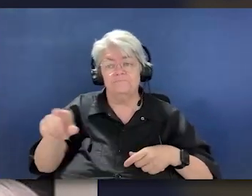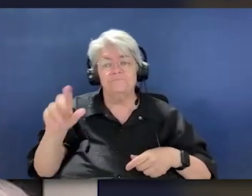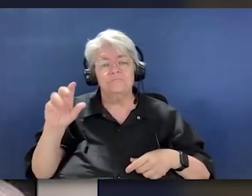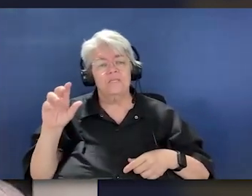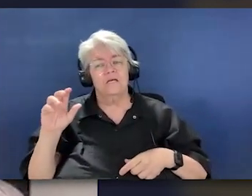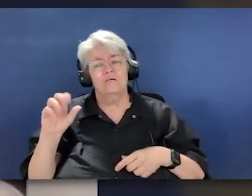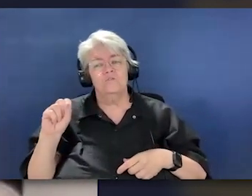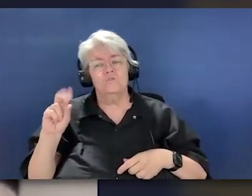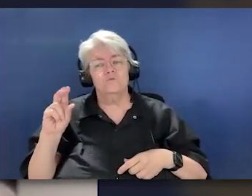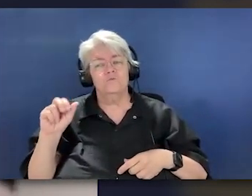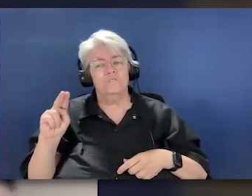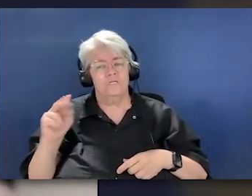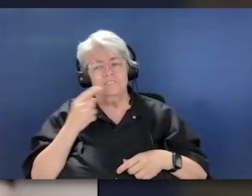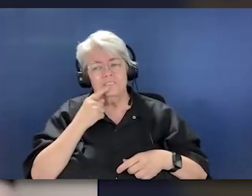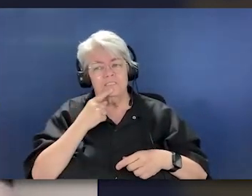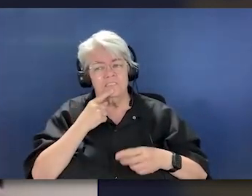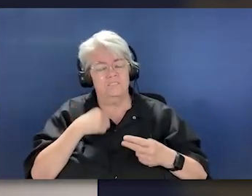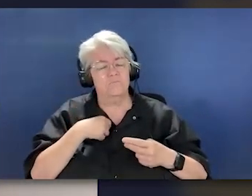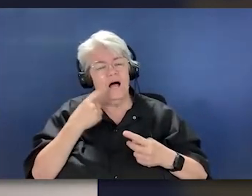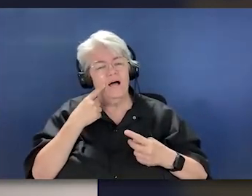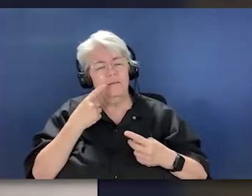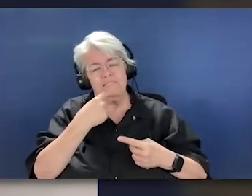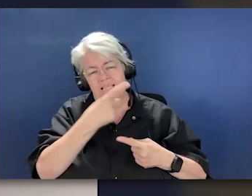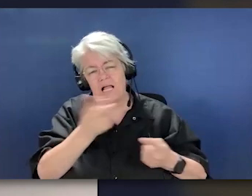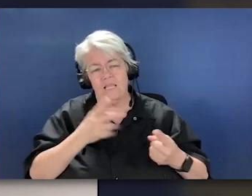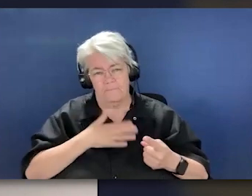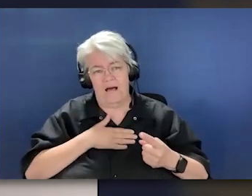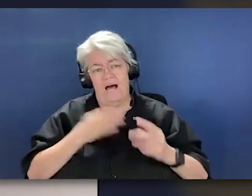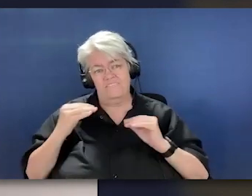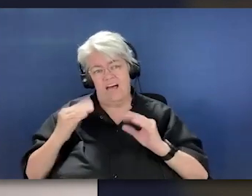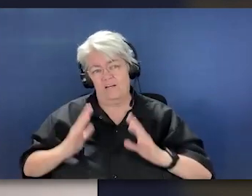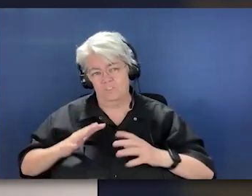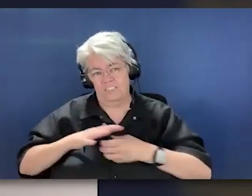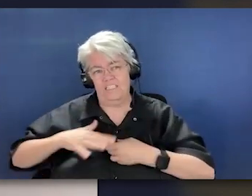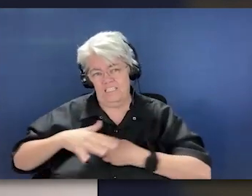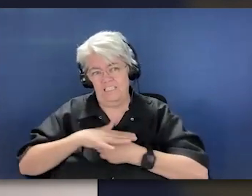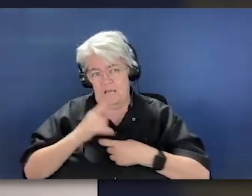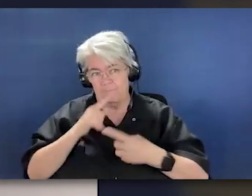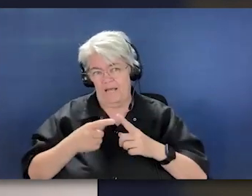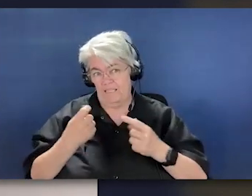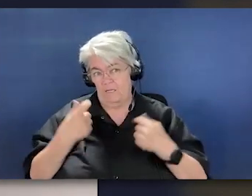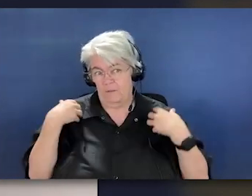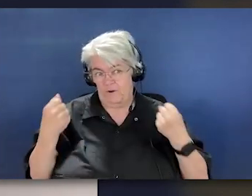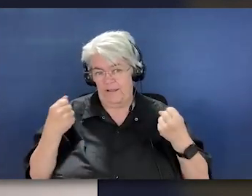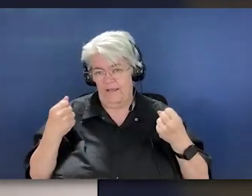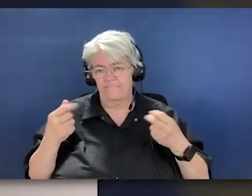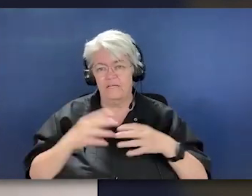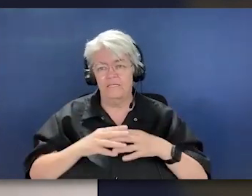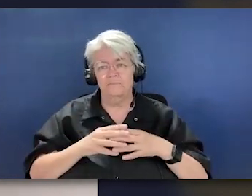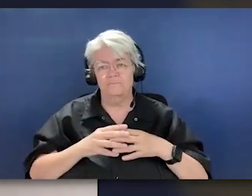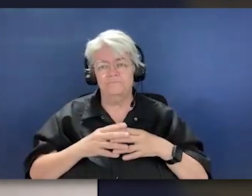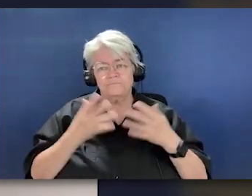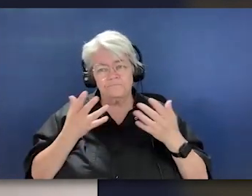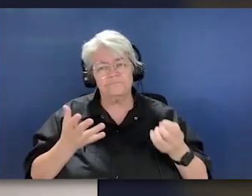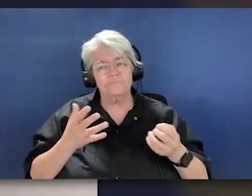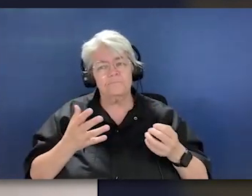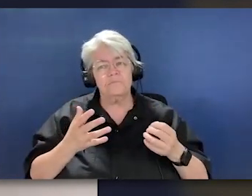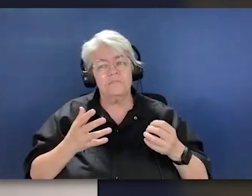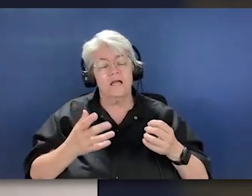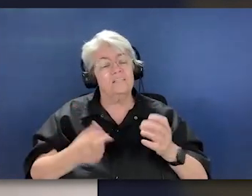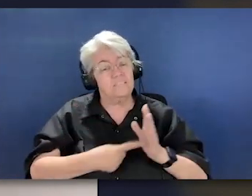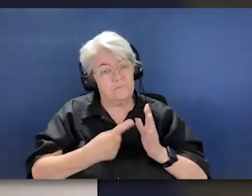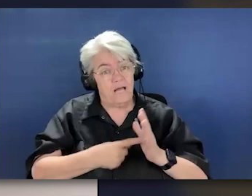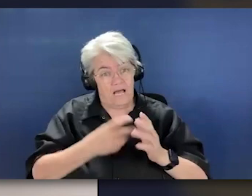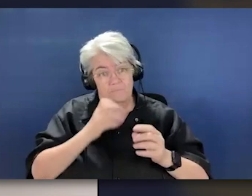you know, and I've said this to my faculty, a little bravery here, is, you know, I think sometimes in the